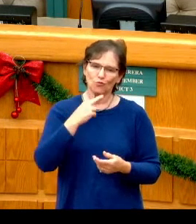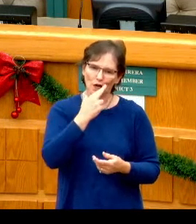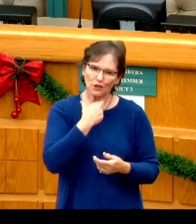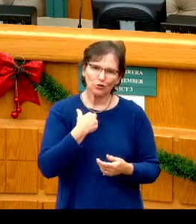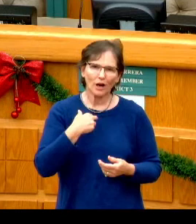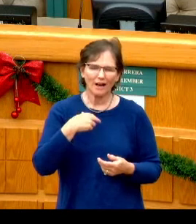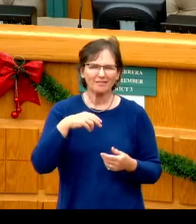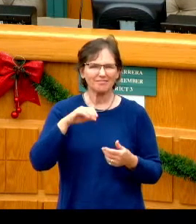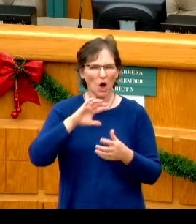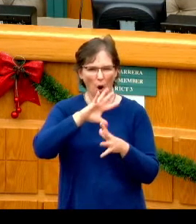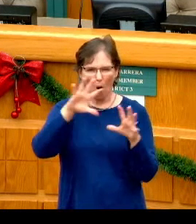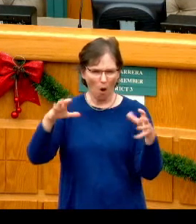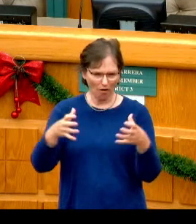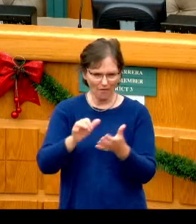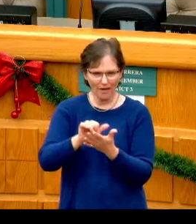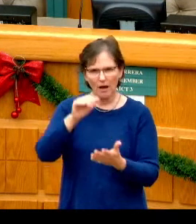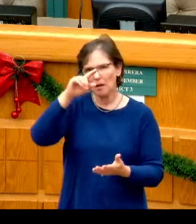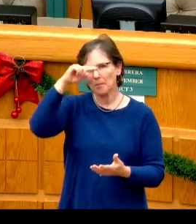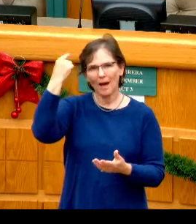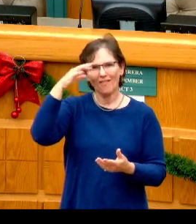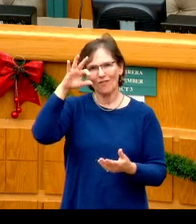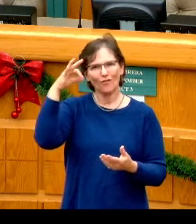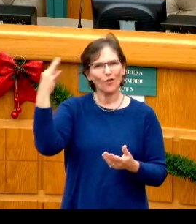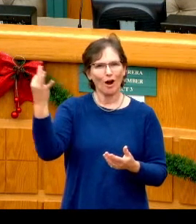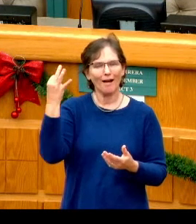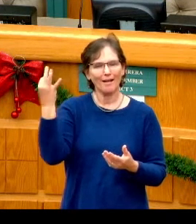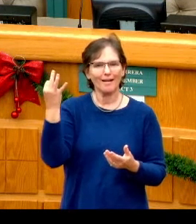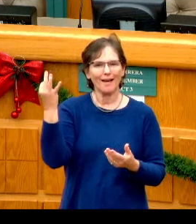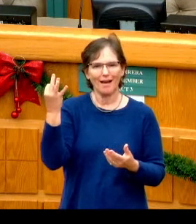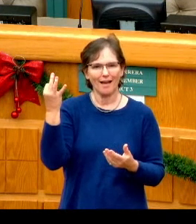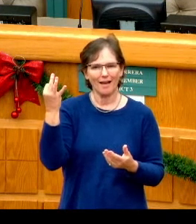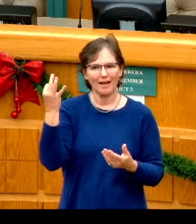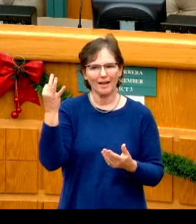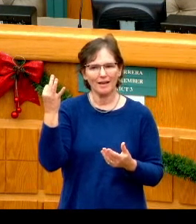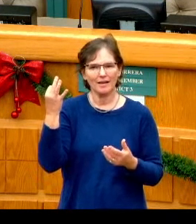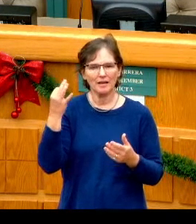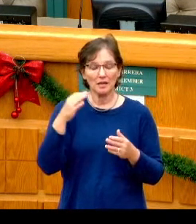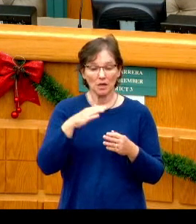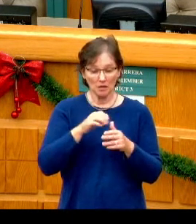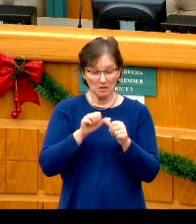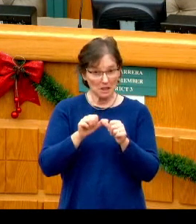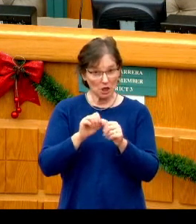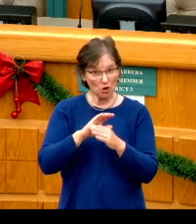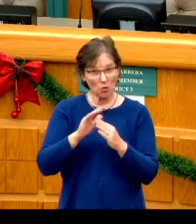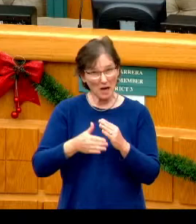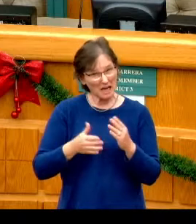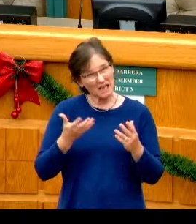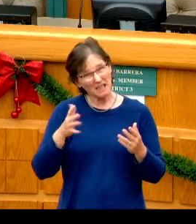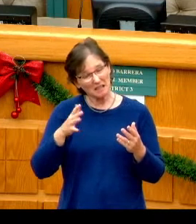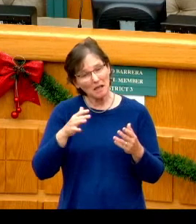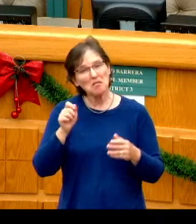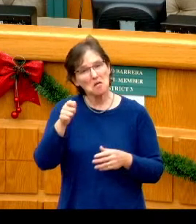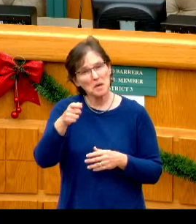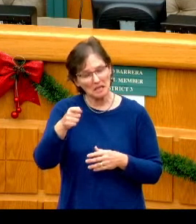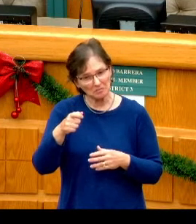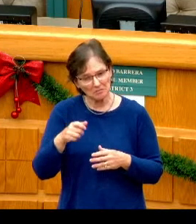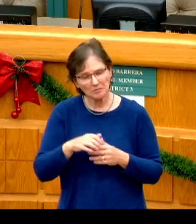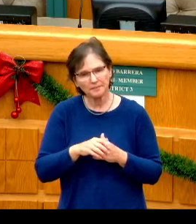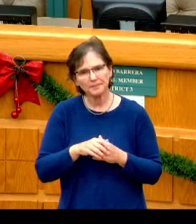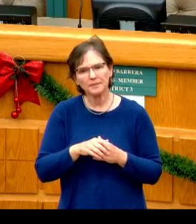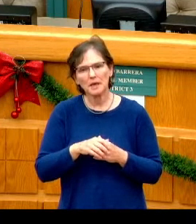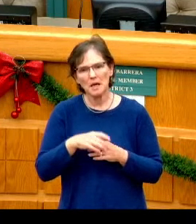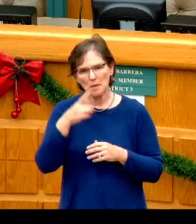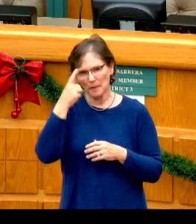Friday spike pretty much all around that wasn't as high into the weekend, but still continued throughout the weekend. That being said,